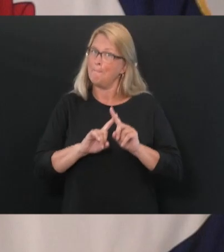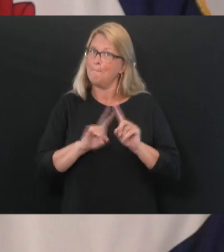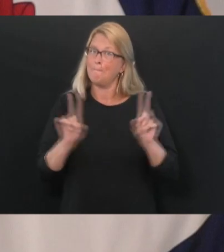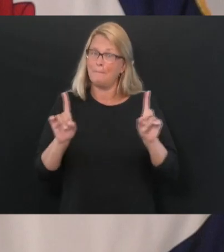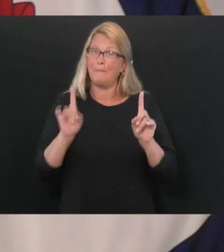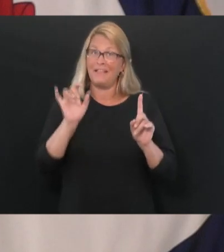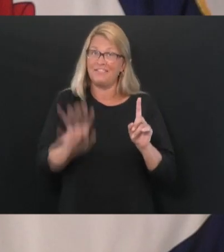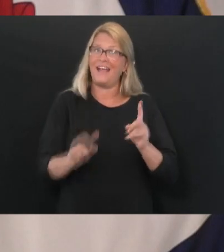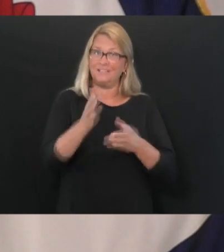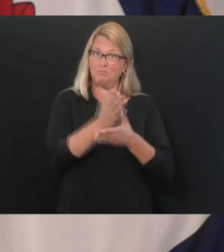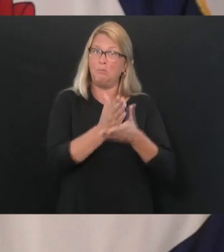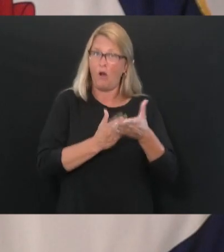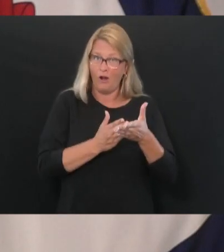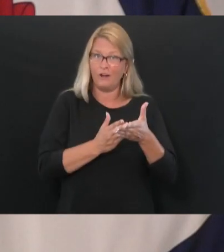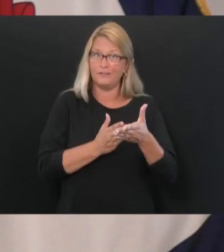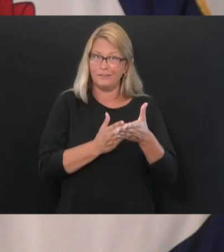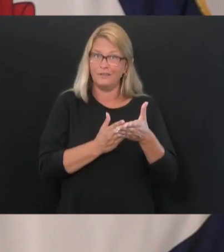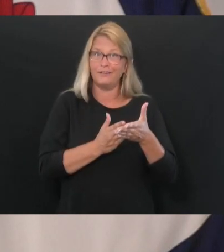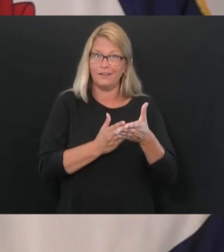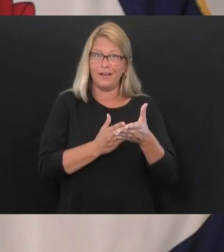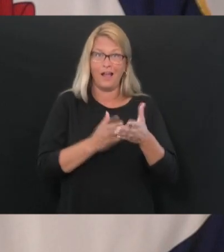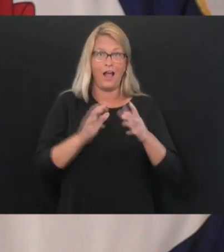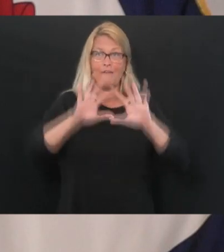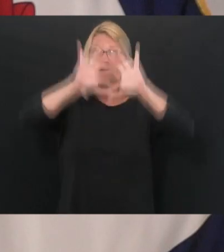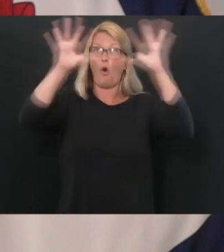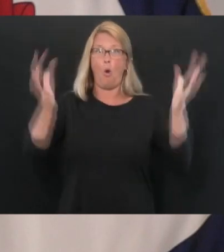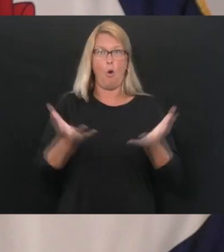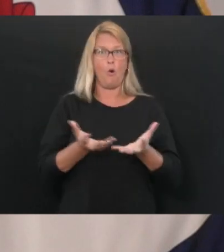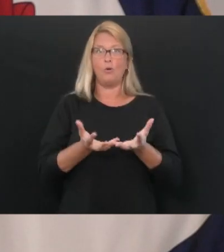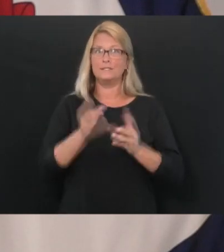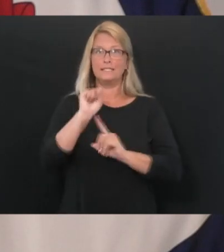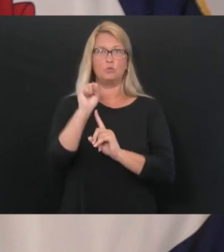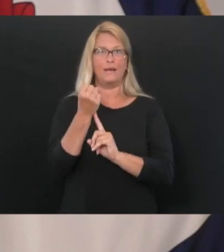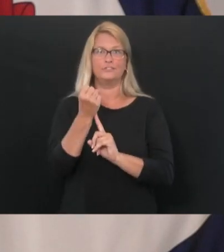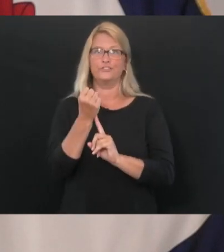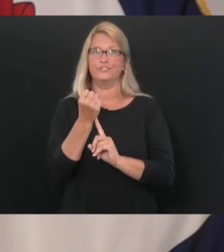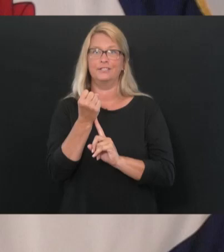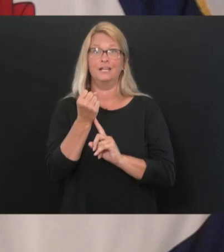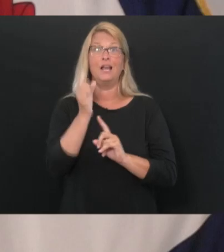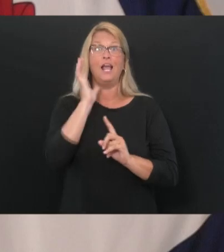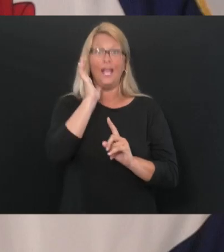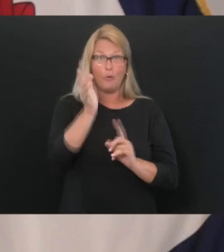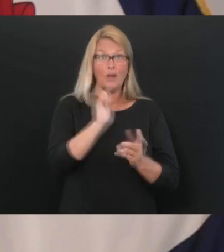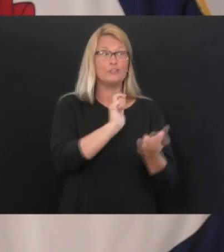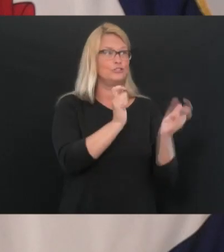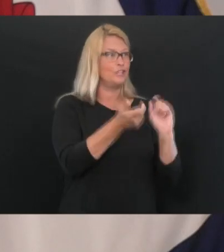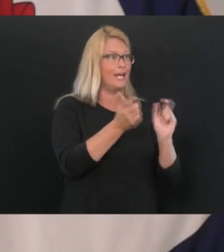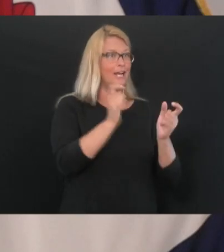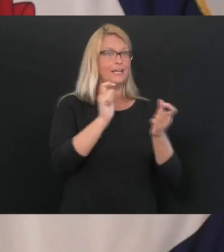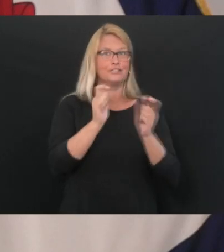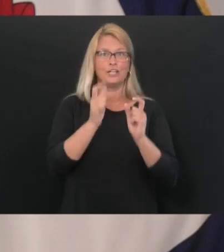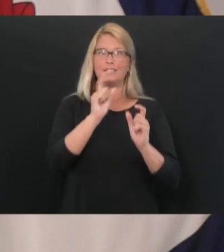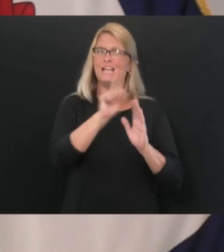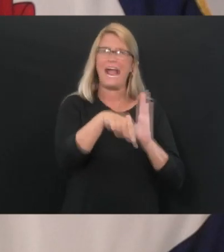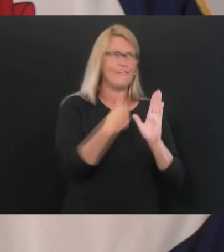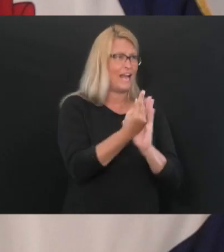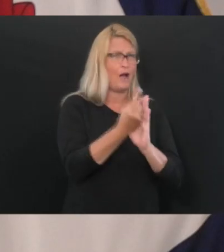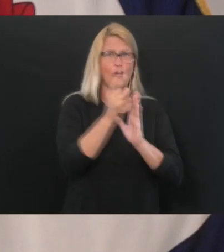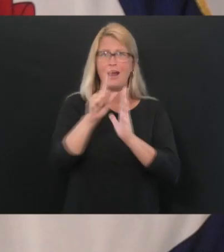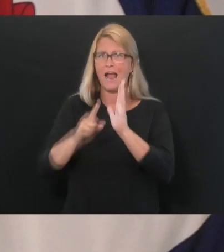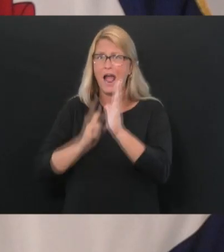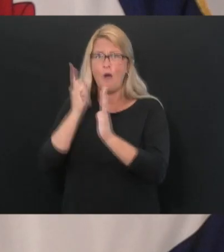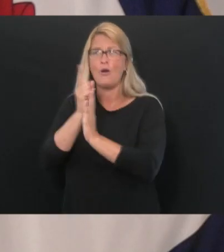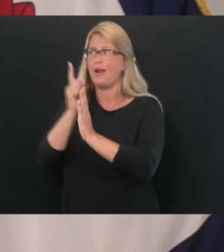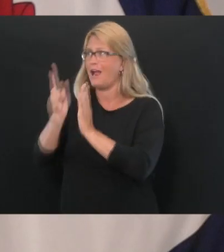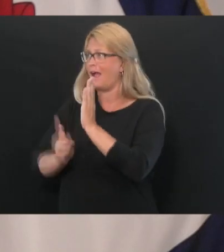is part of the entire situation. As it changes and changes hourly, we have